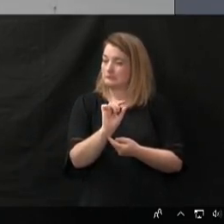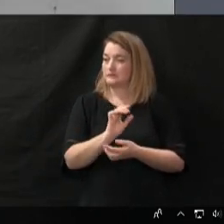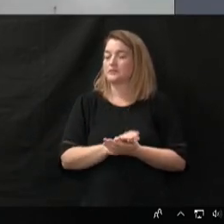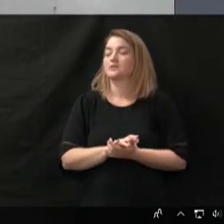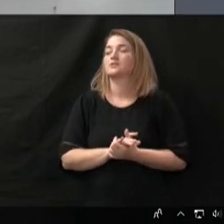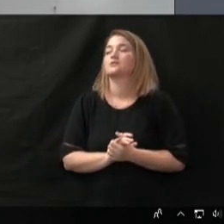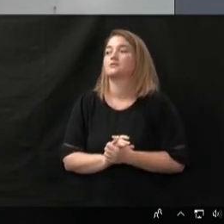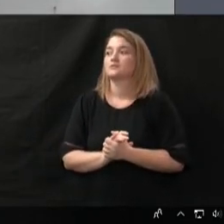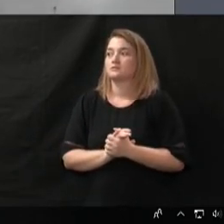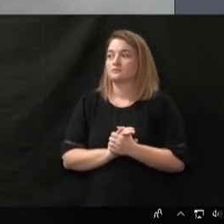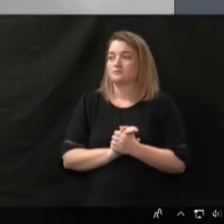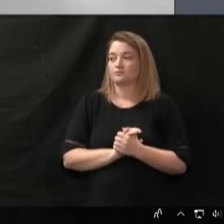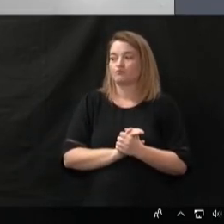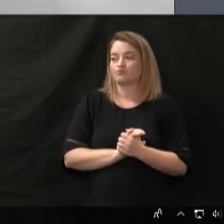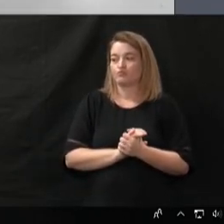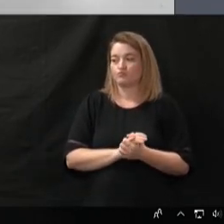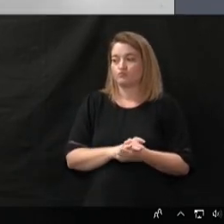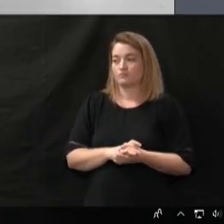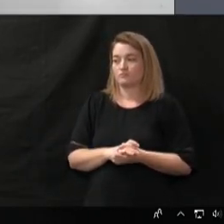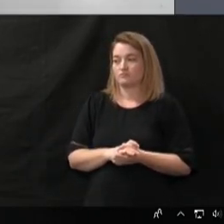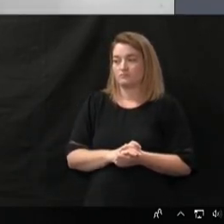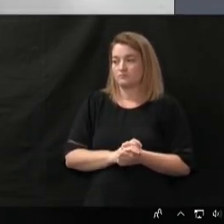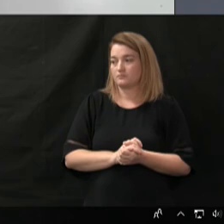We have the